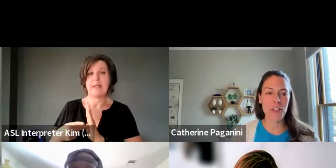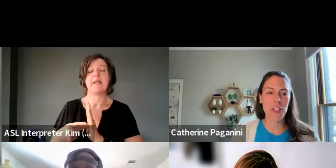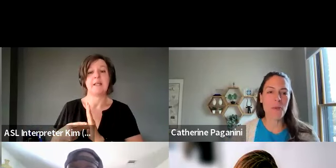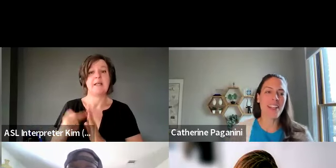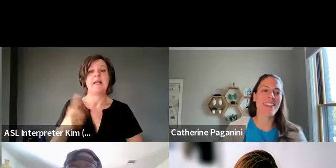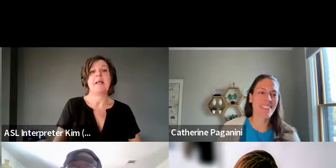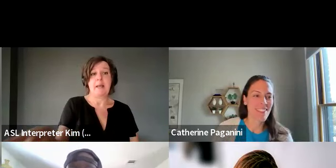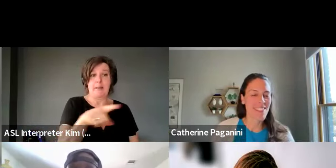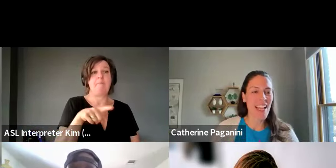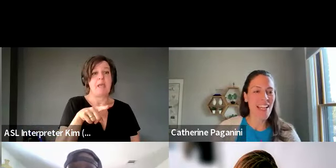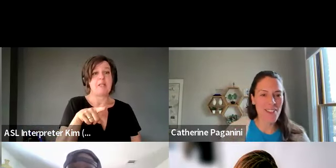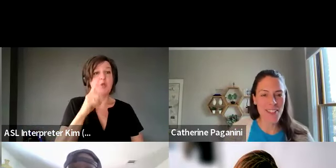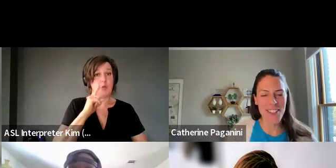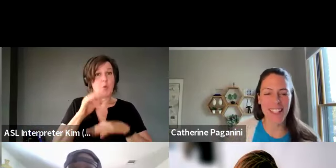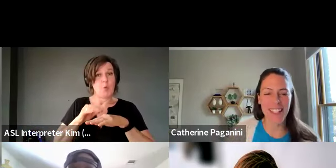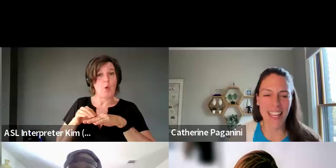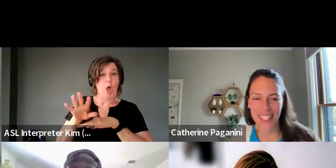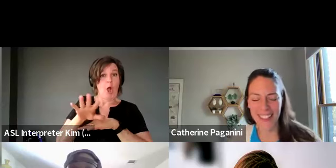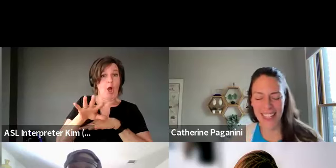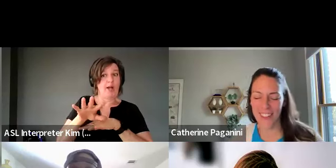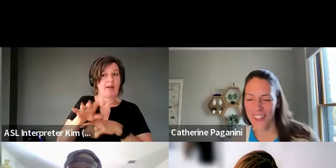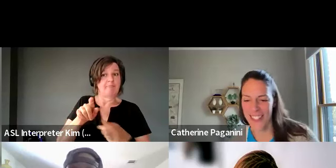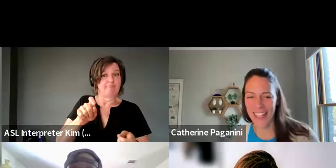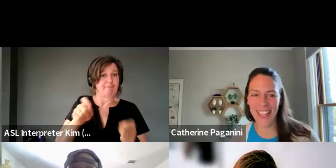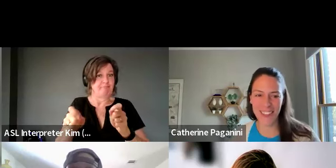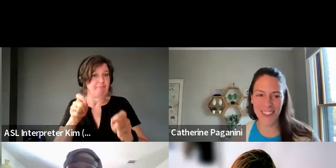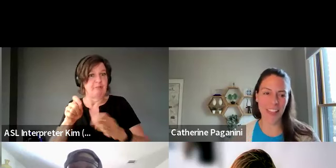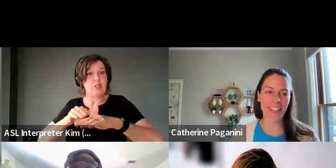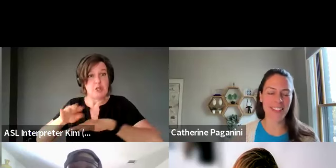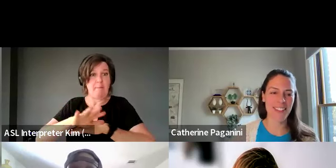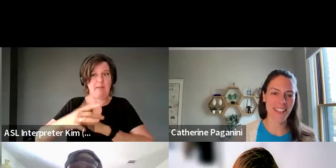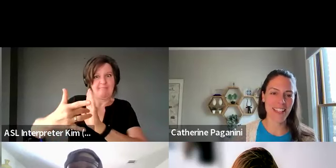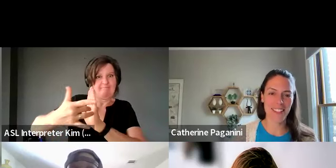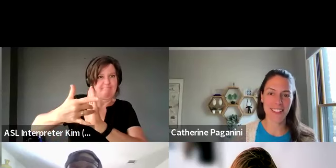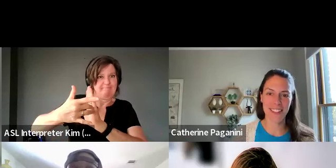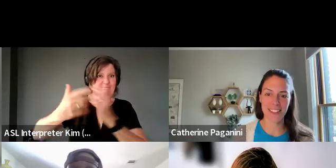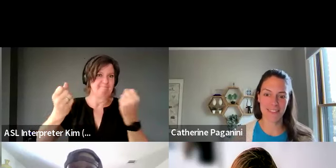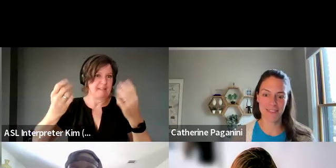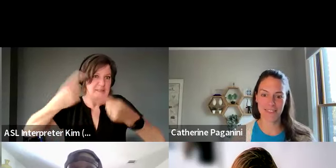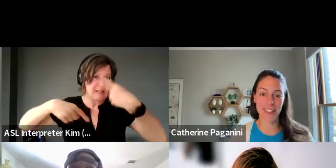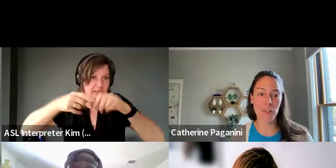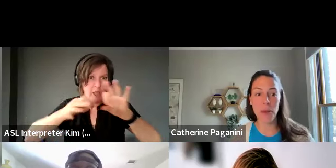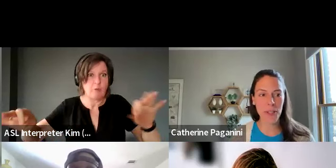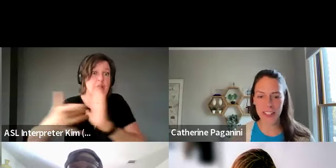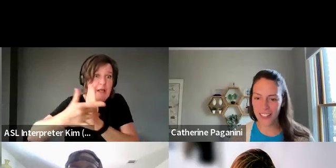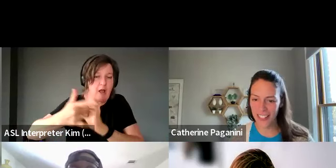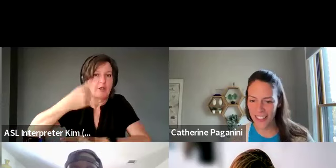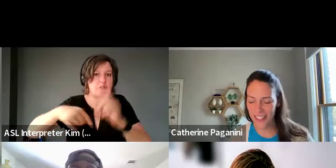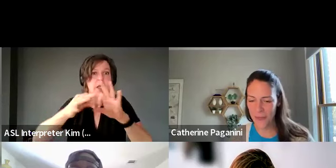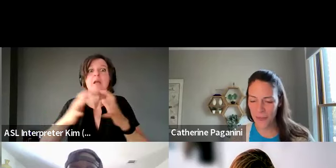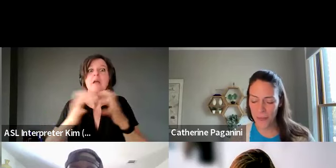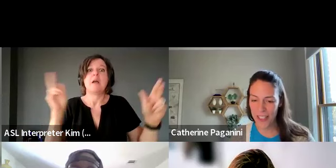you are kind of shaping sign language, a technology sign language, right? Because it's there aren't a lot of people